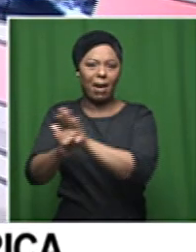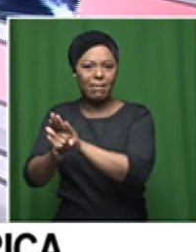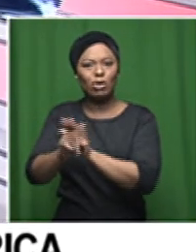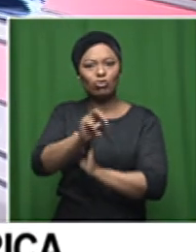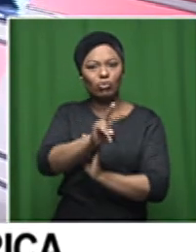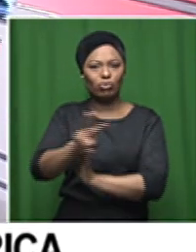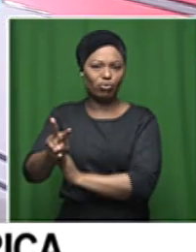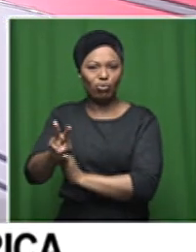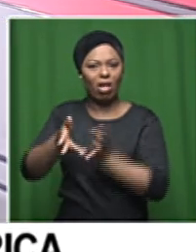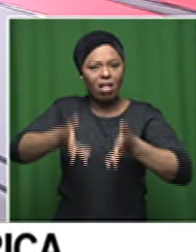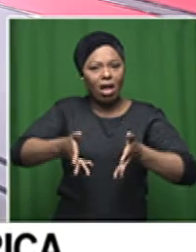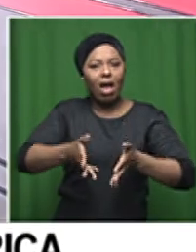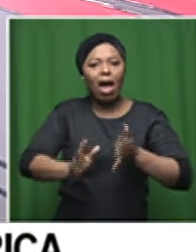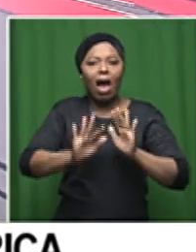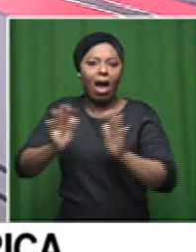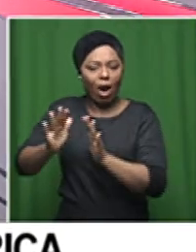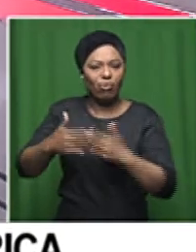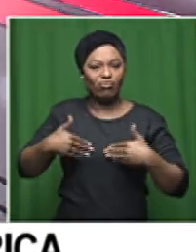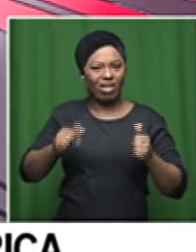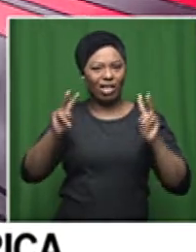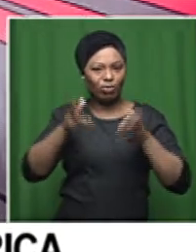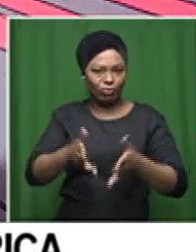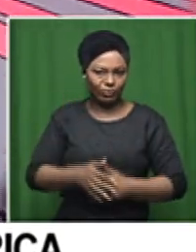the healthcare system. And all of that happens after this ad break.